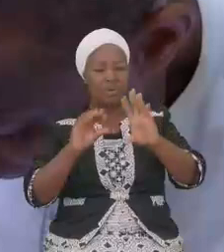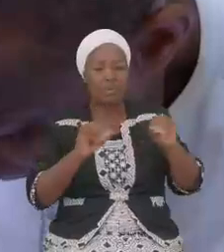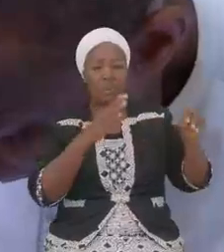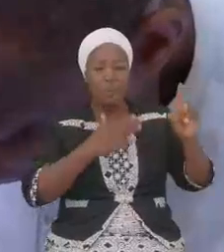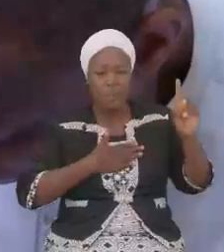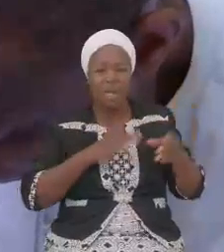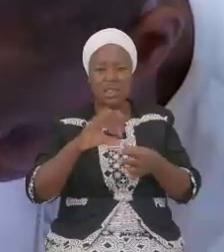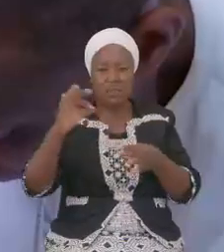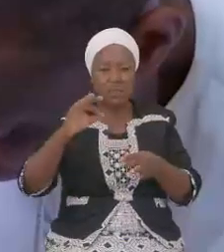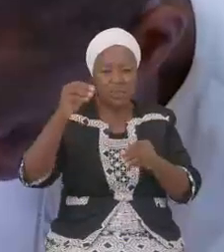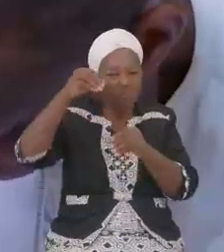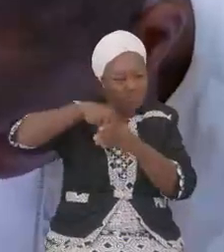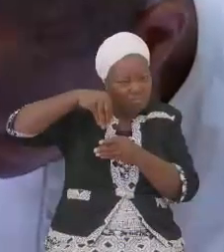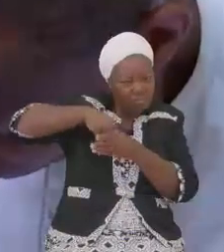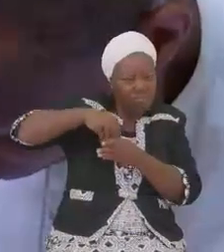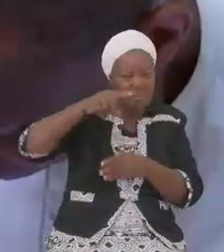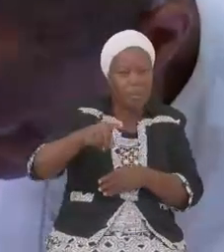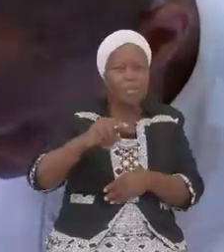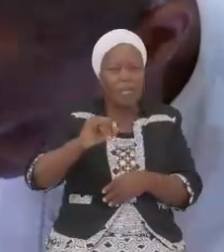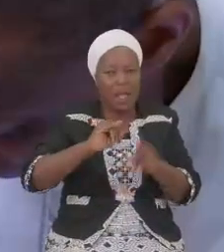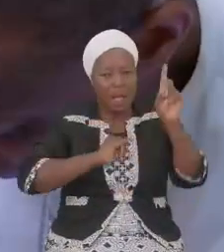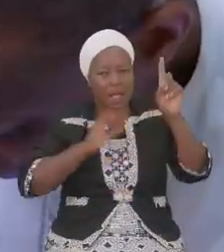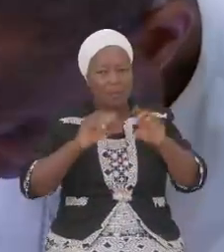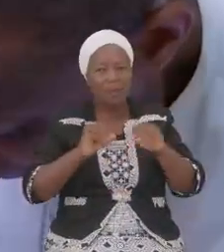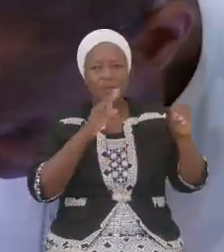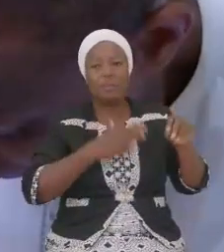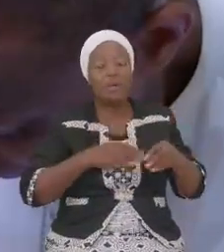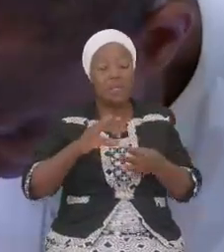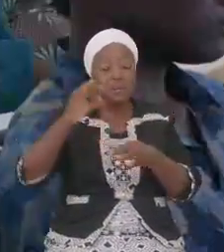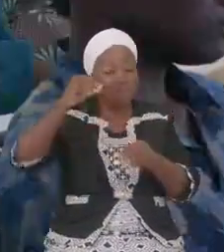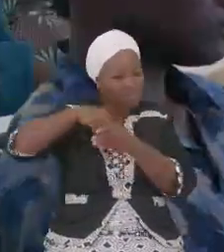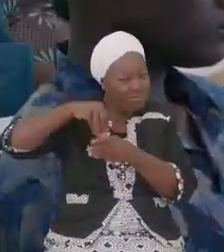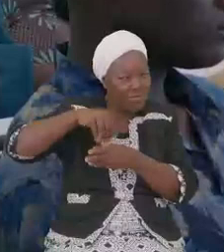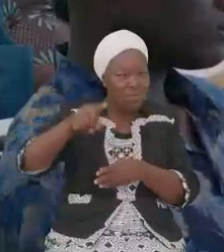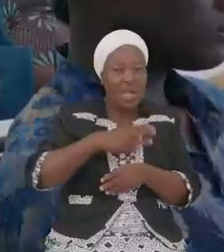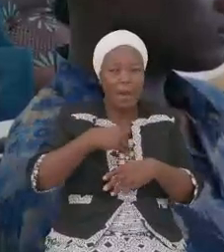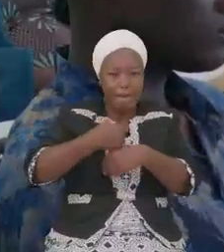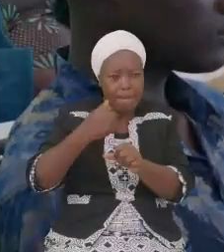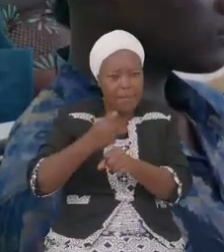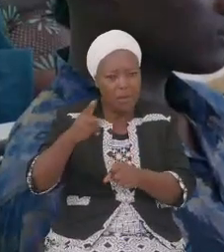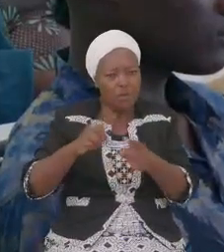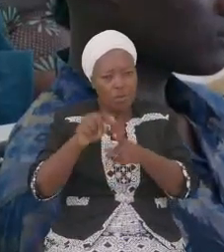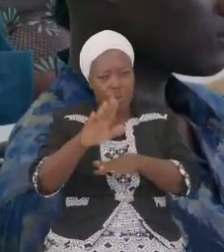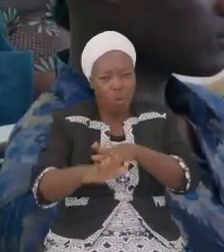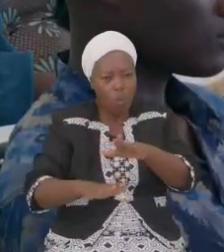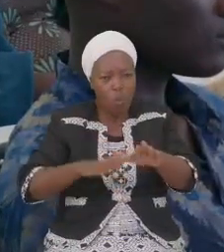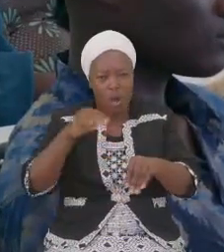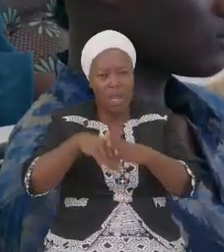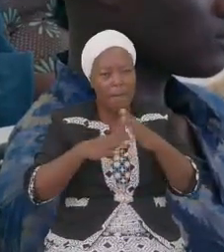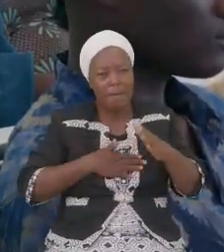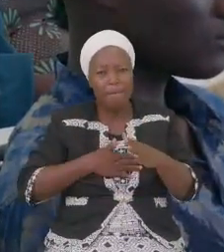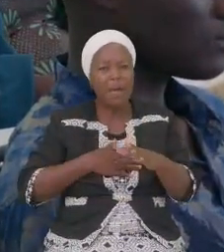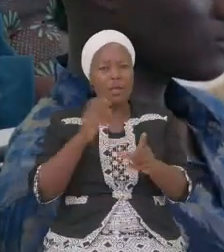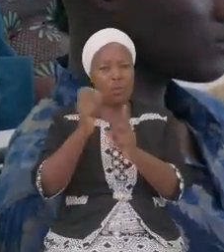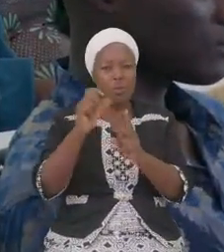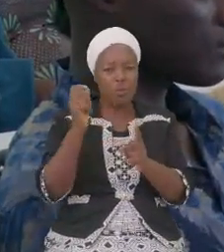spirit within you. I will put my spirit within you and cause you to walk in my statutes.